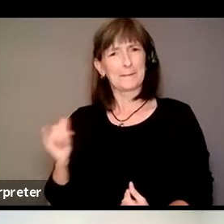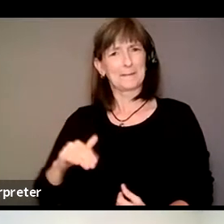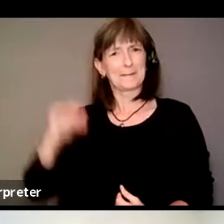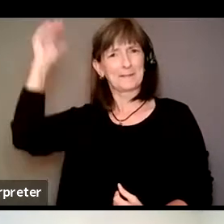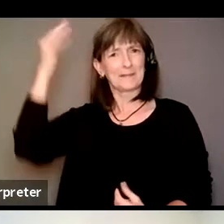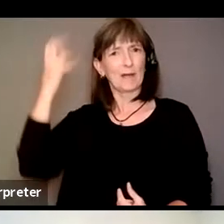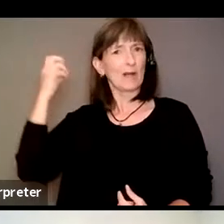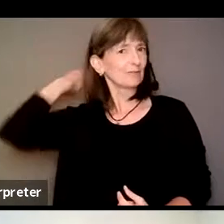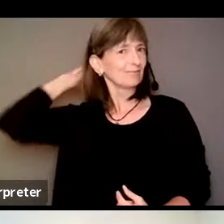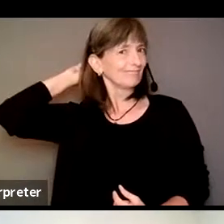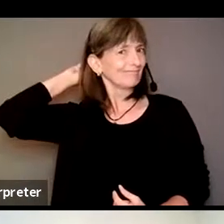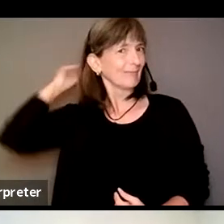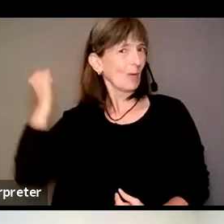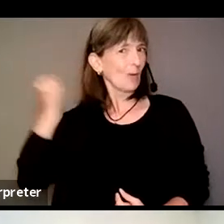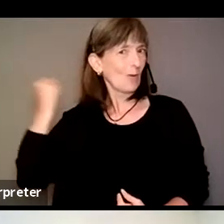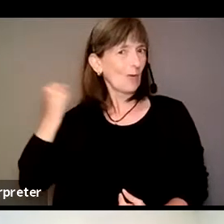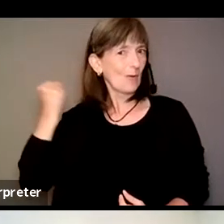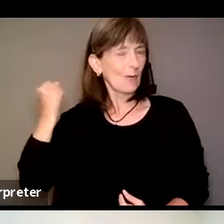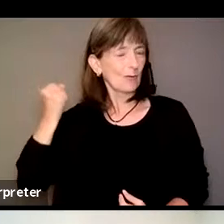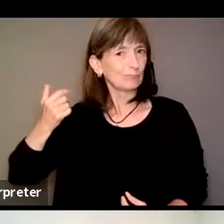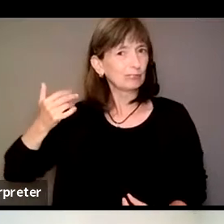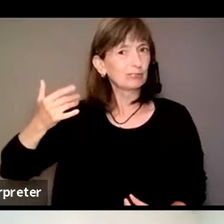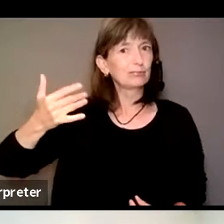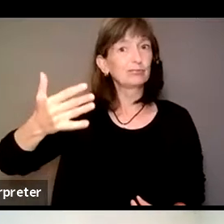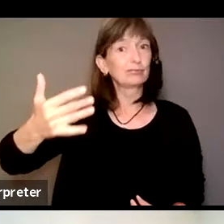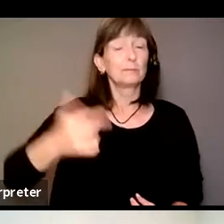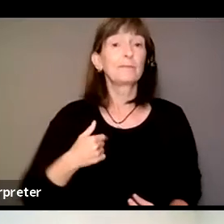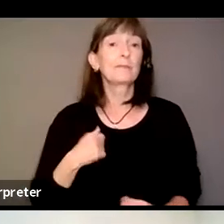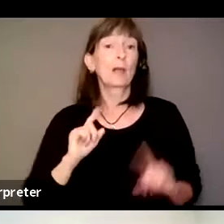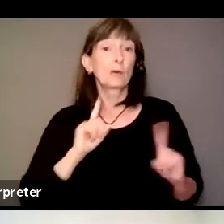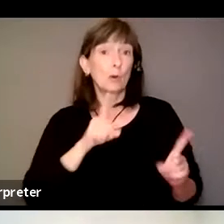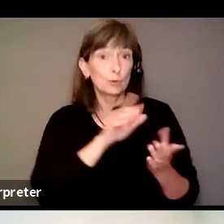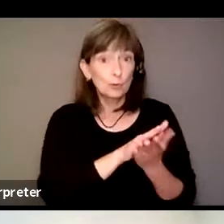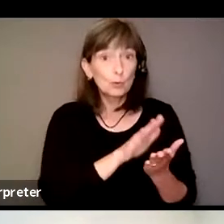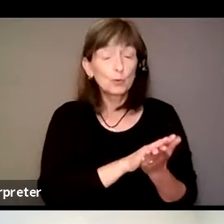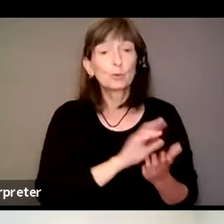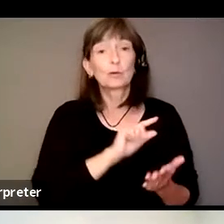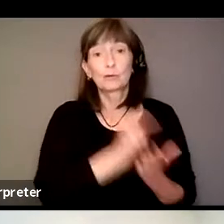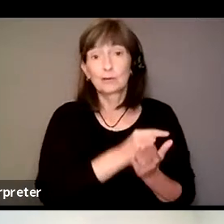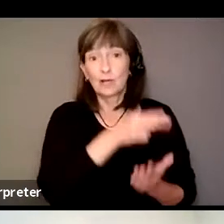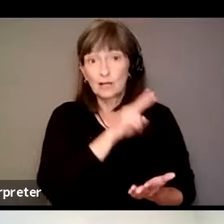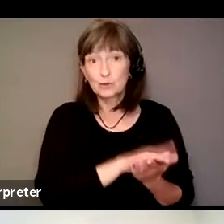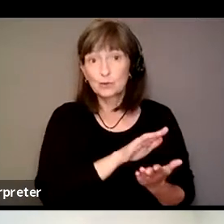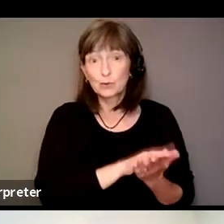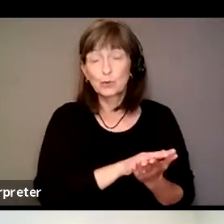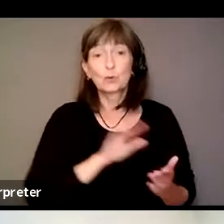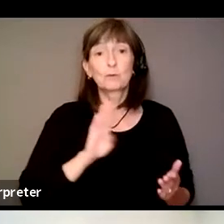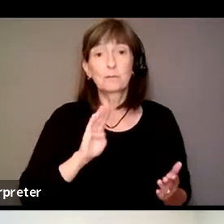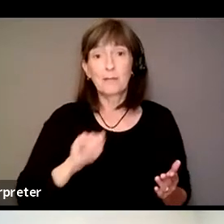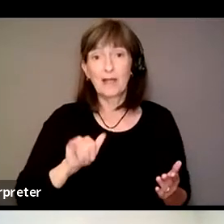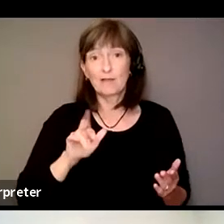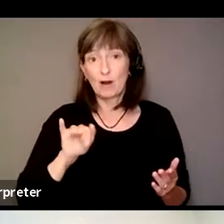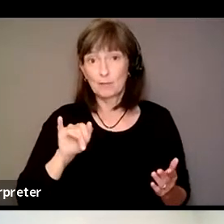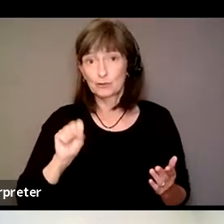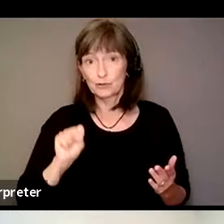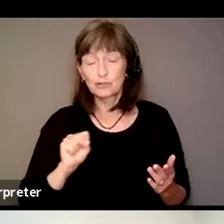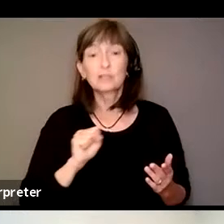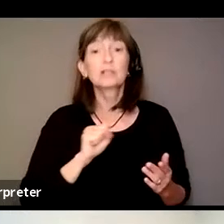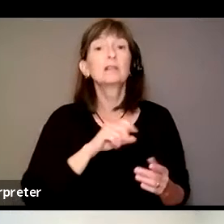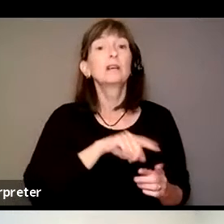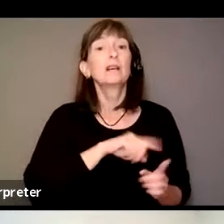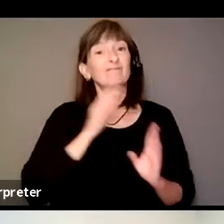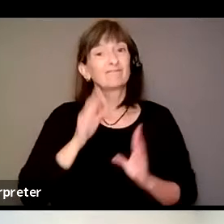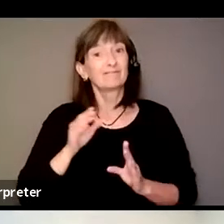kept it with me throughout the years. Of course, I went through my schooling. I graduated high school at Ascension Collegiate in Bay Roberts. I went on to Mount St.